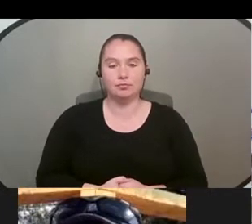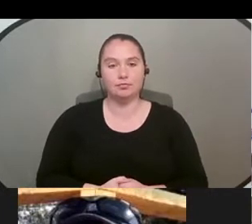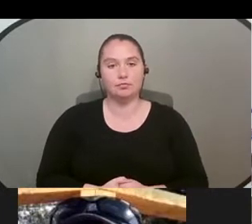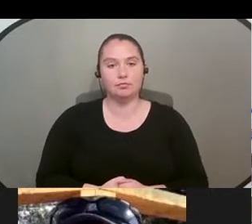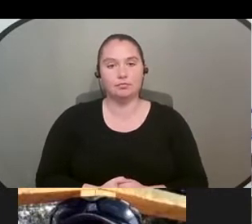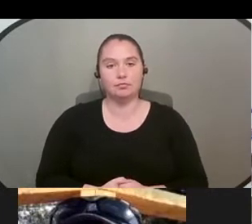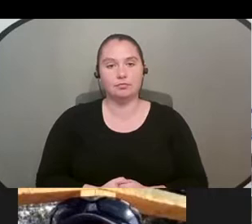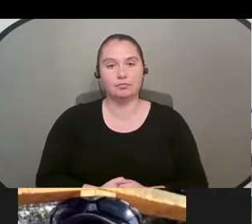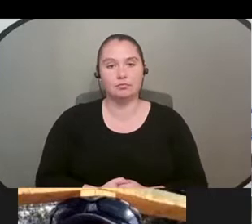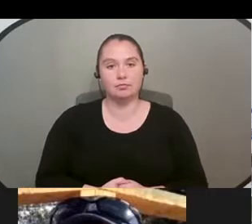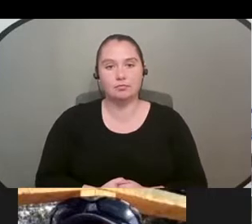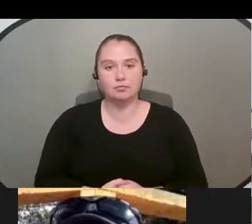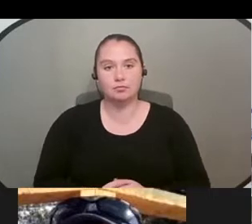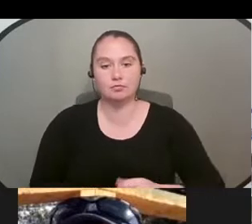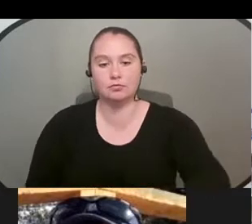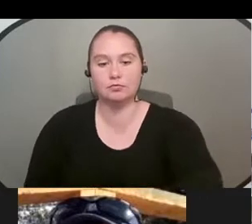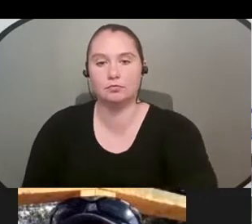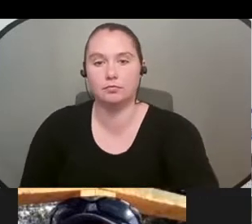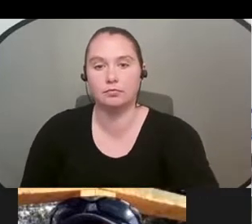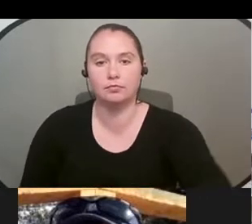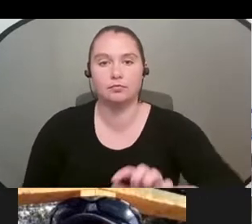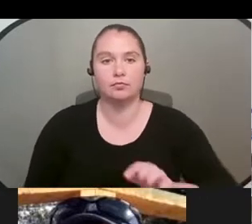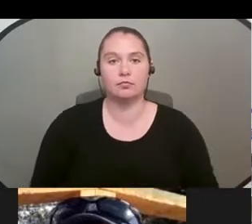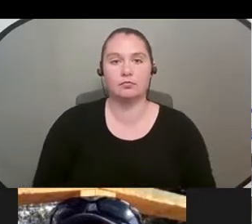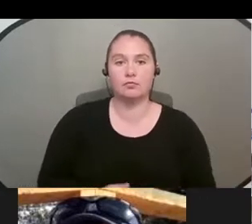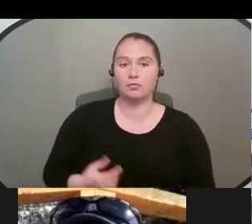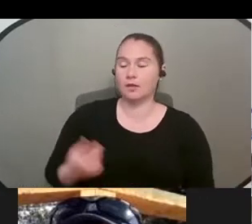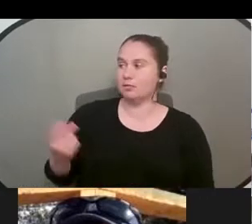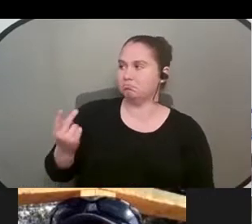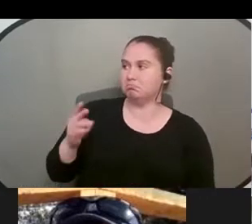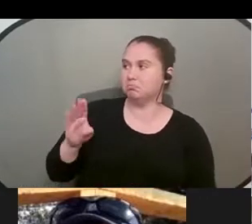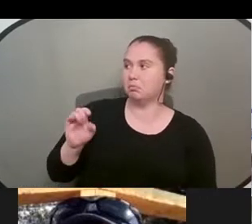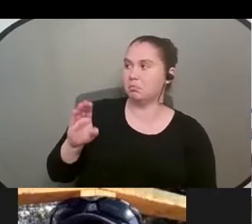As needed, Bob, we're set up to do that as well for you. Okay.